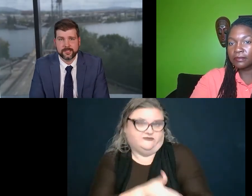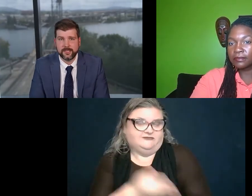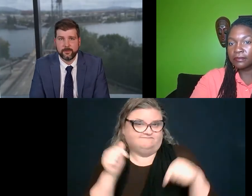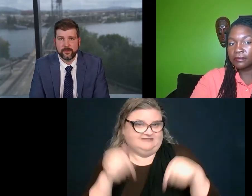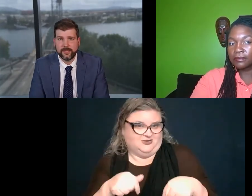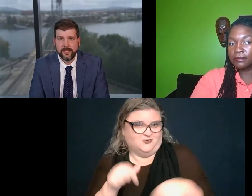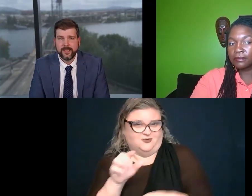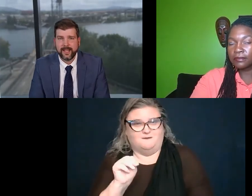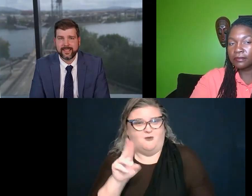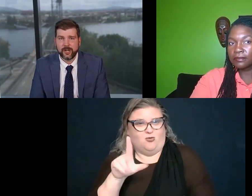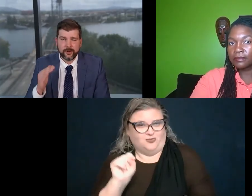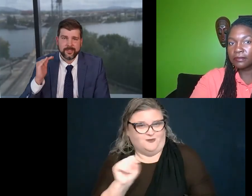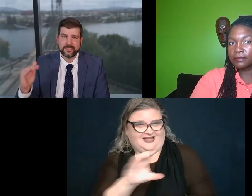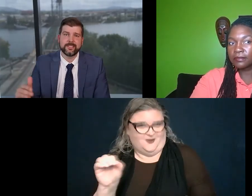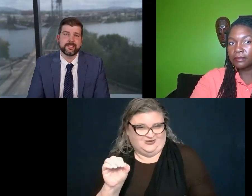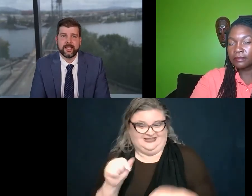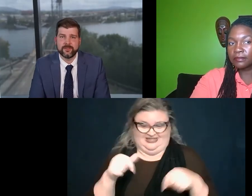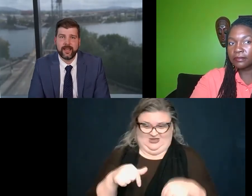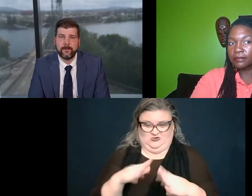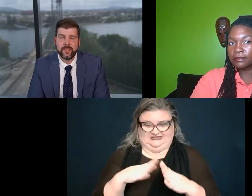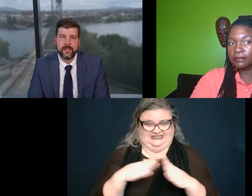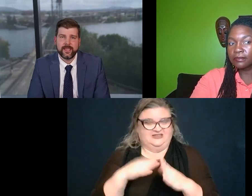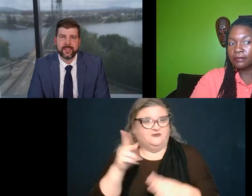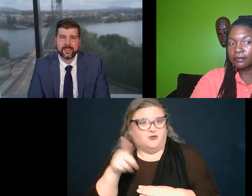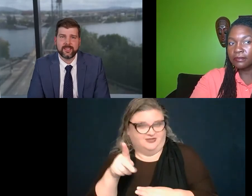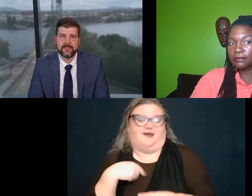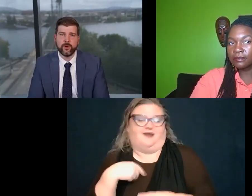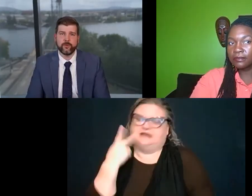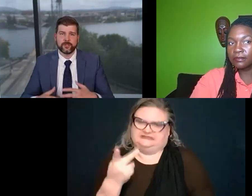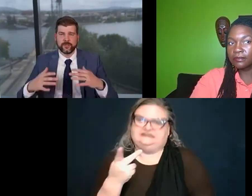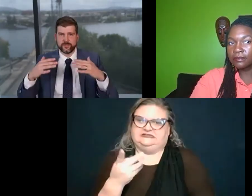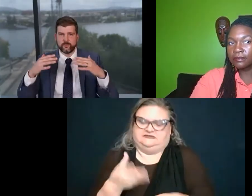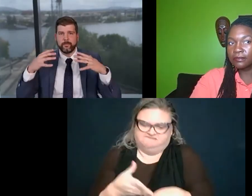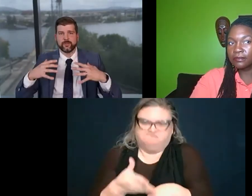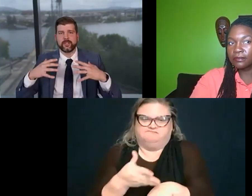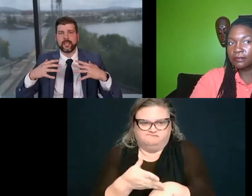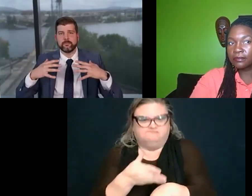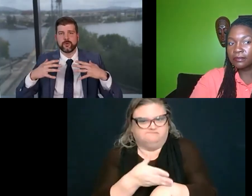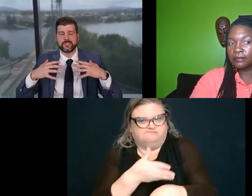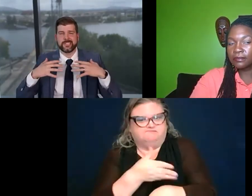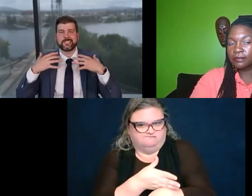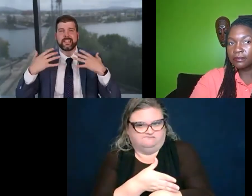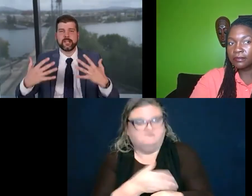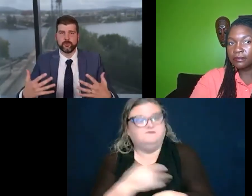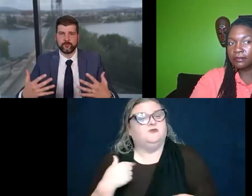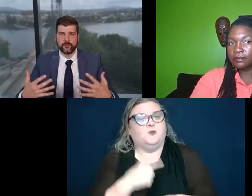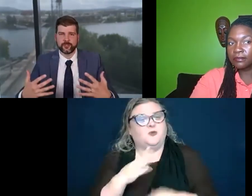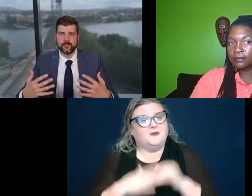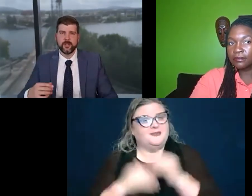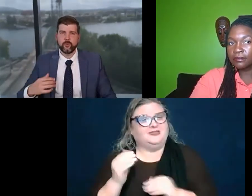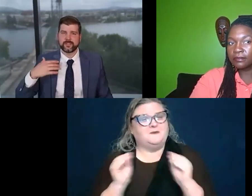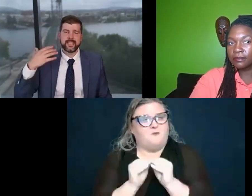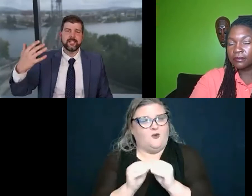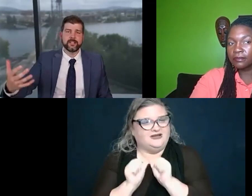County and the city of Portland. I can already see signs of that. And I think that what we're doing is we're building a more sustainable